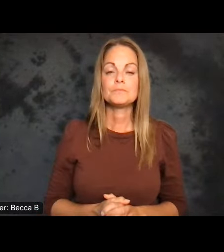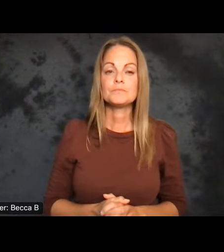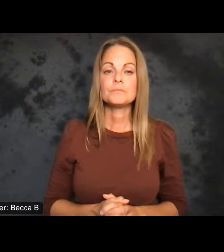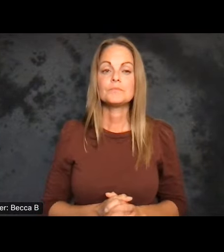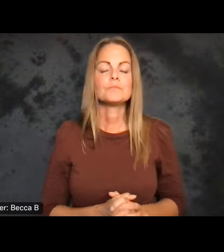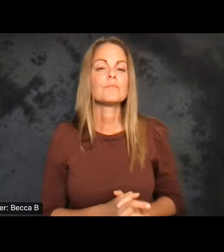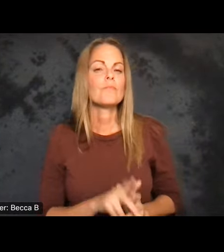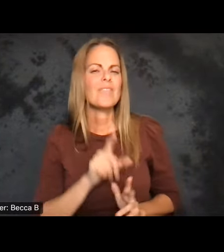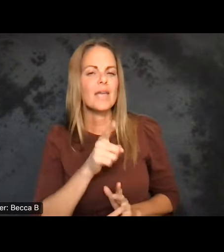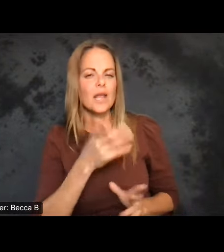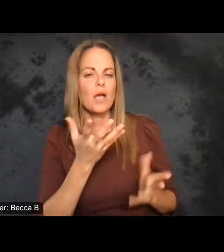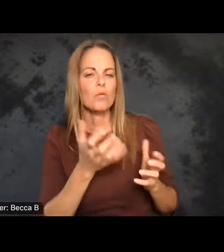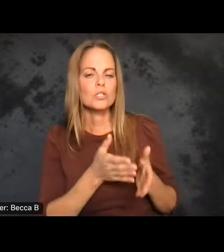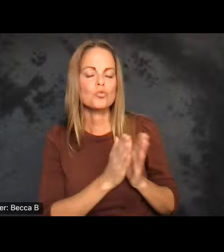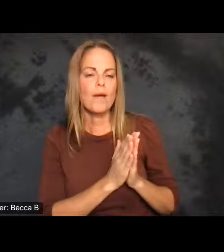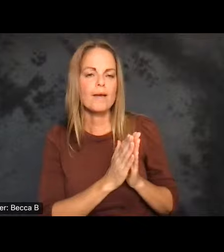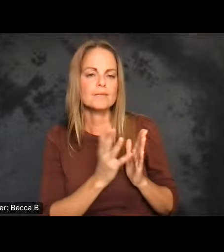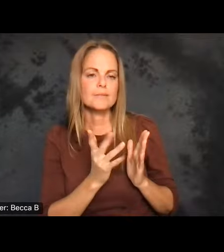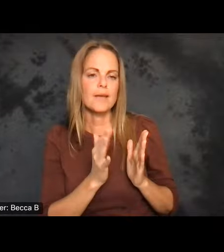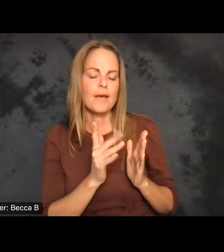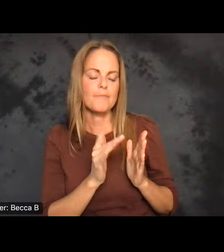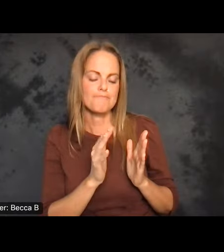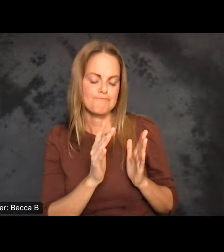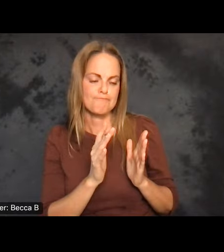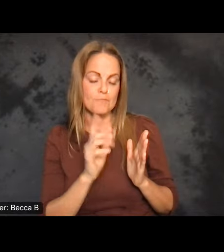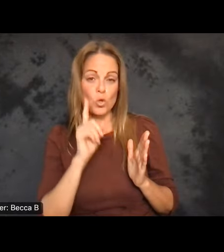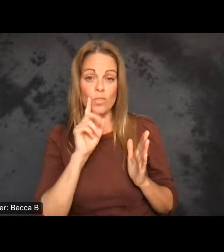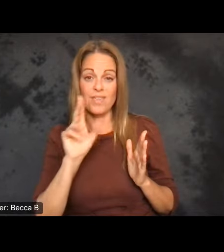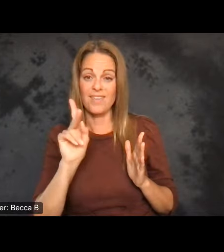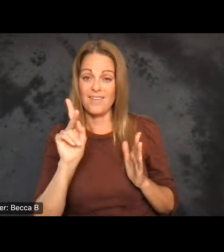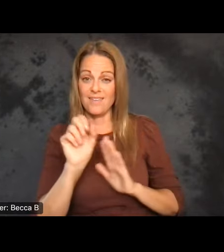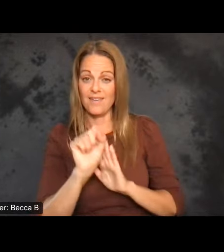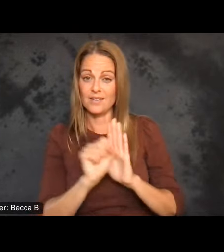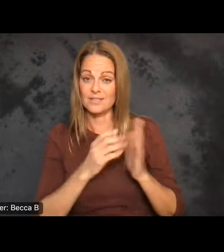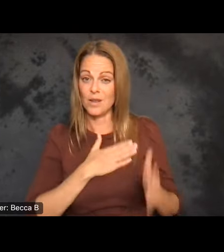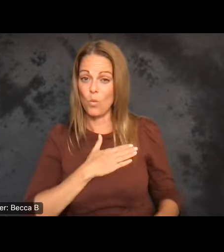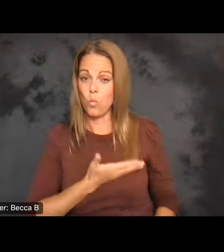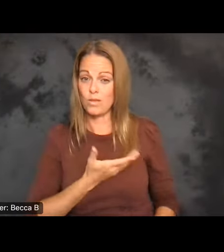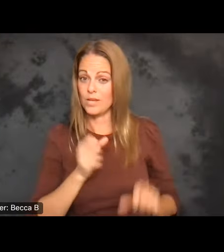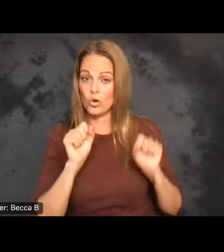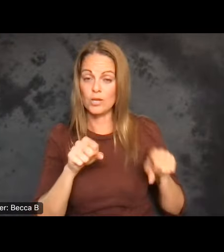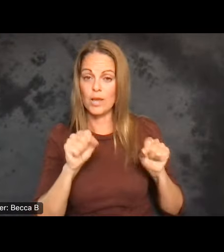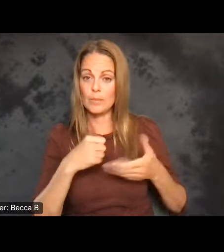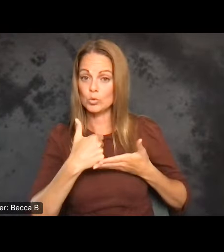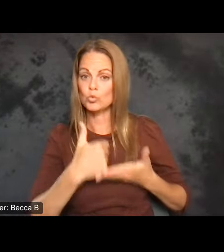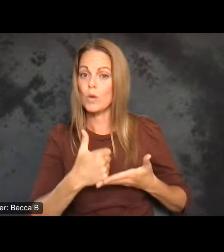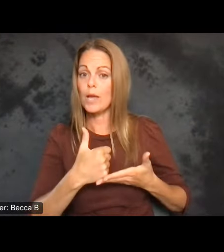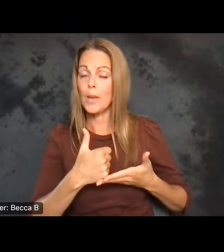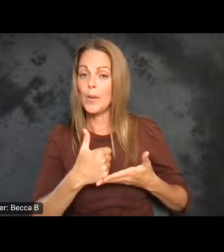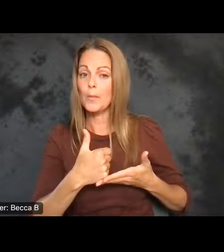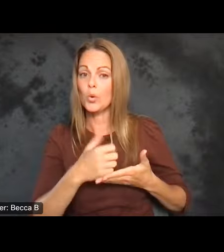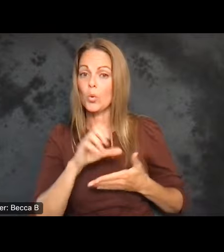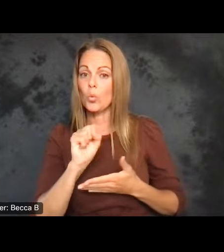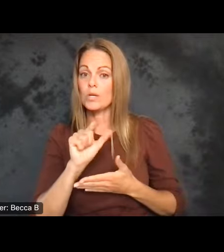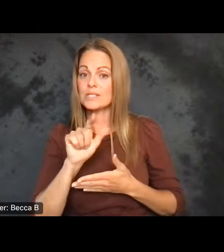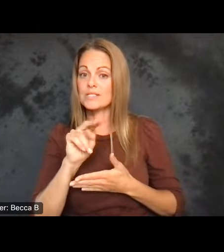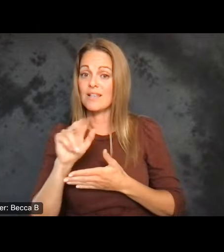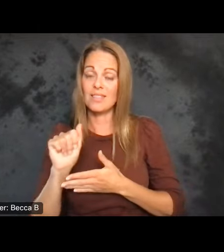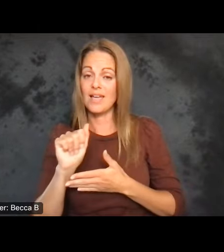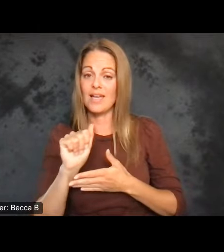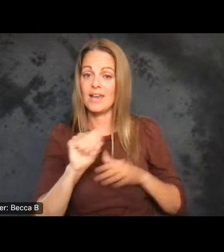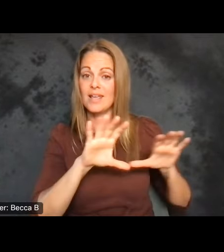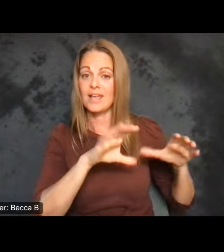on, I was going to ask here, but you think K-State would be willing or capable to help with any of the Salina campus construction